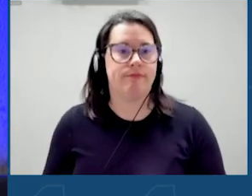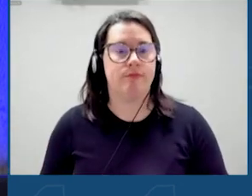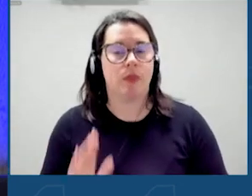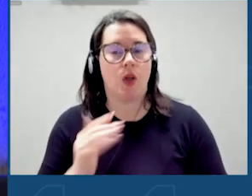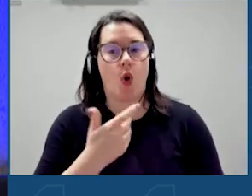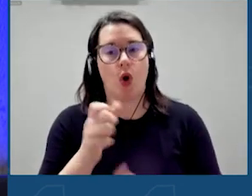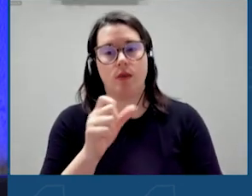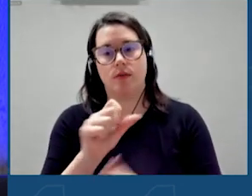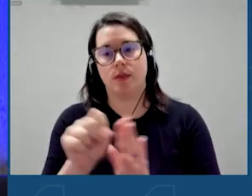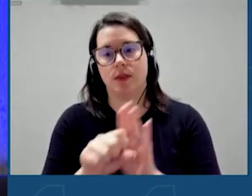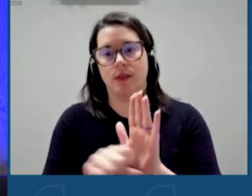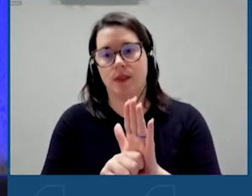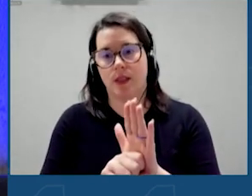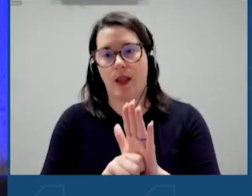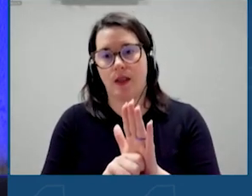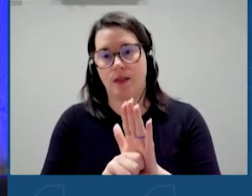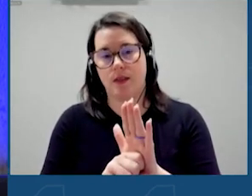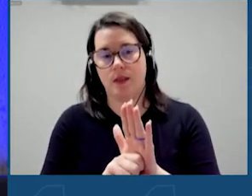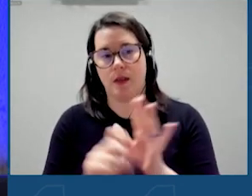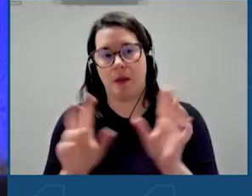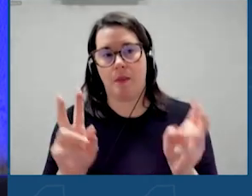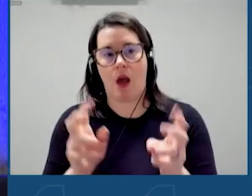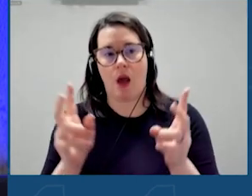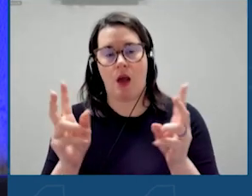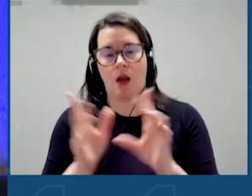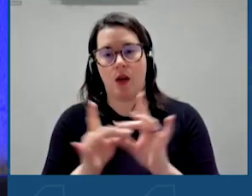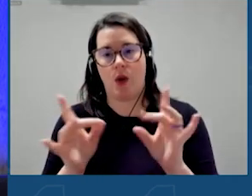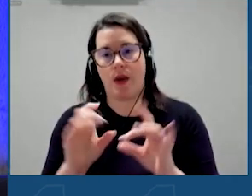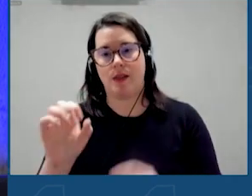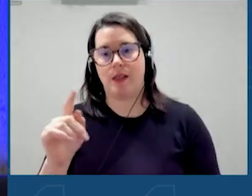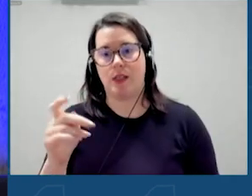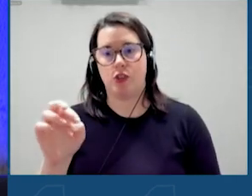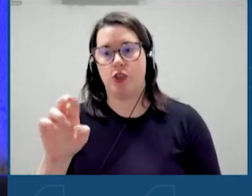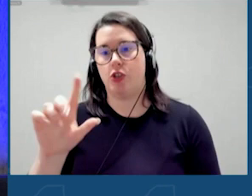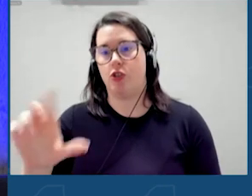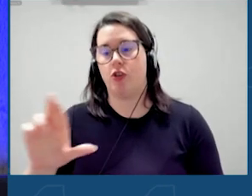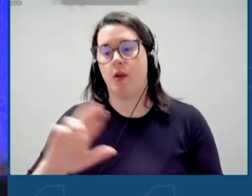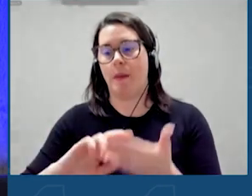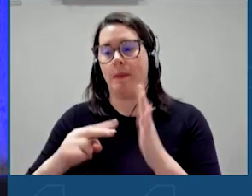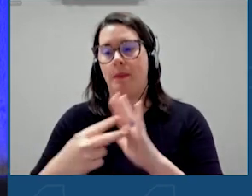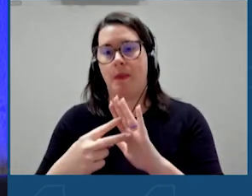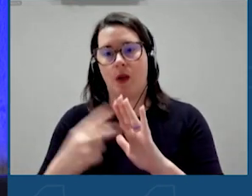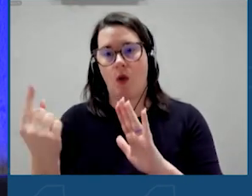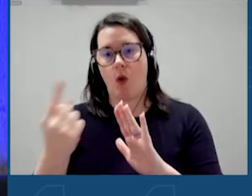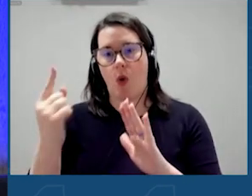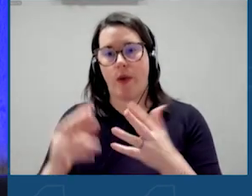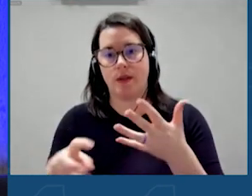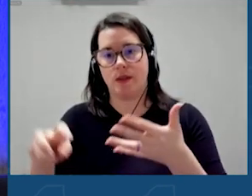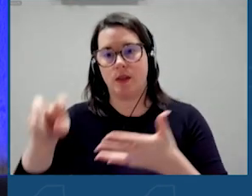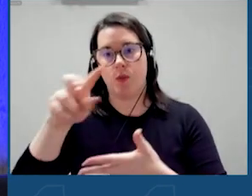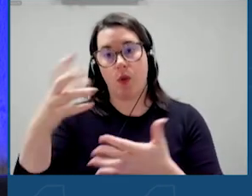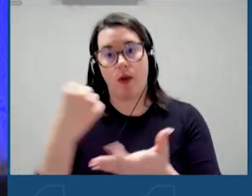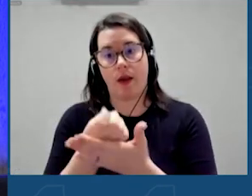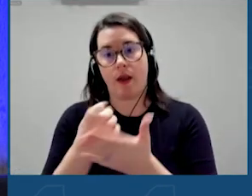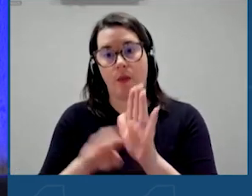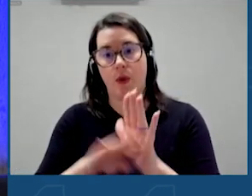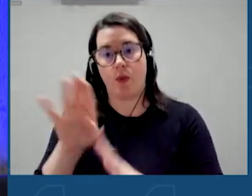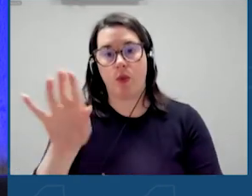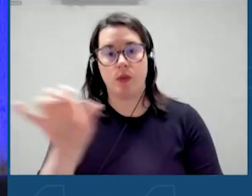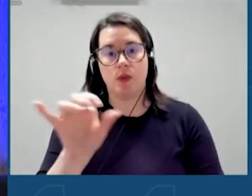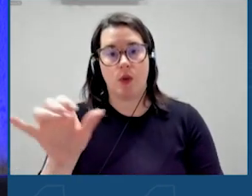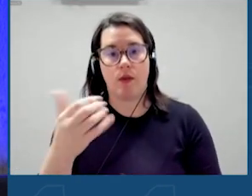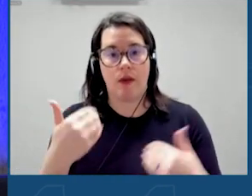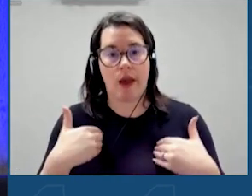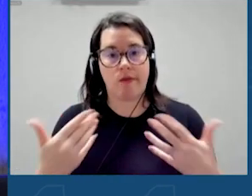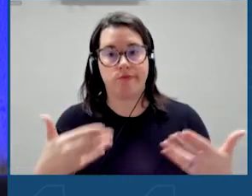motto is Excelsior. It means ever upward. And that's what we want in economic growth as well. So taking bold action